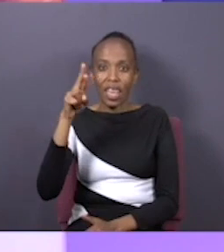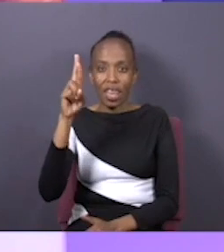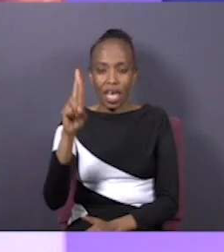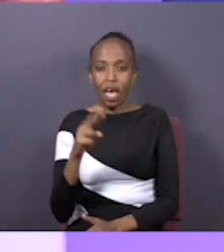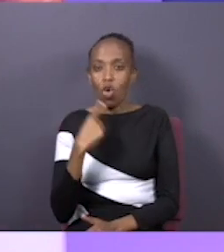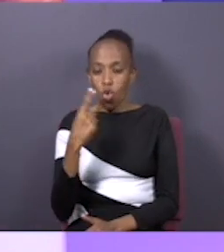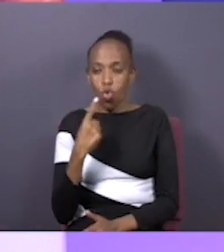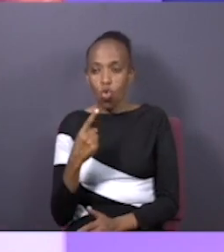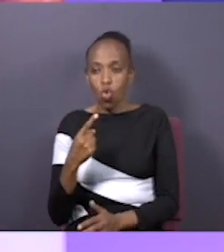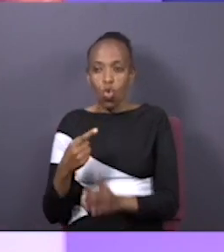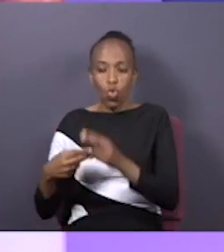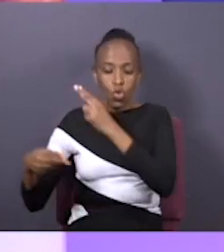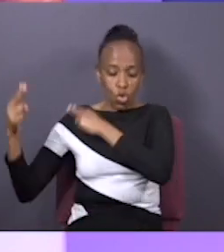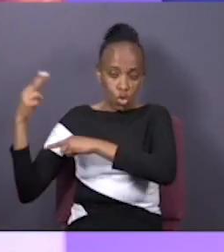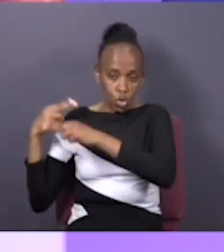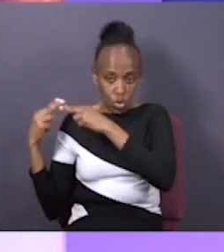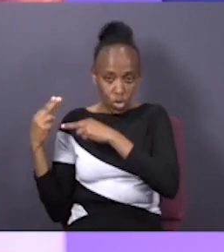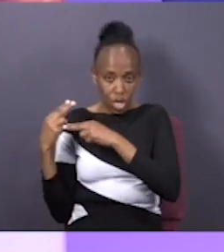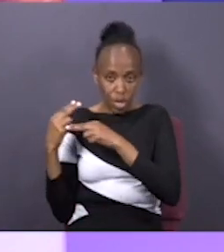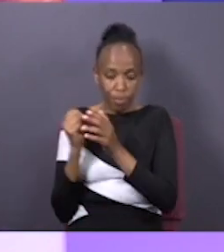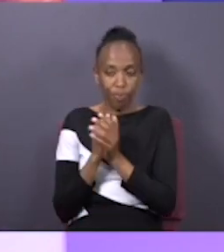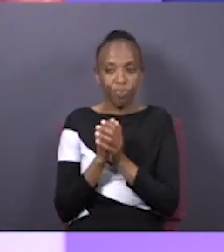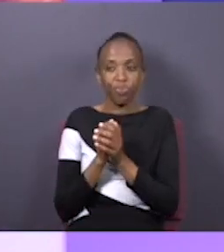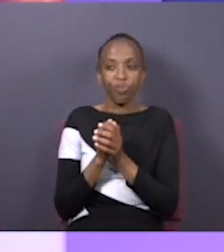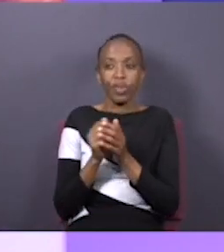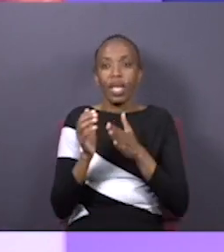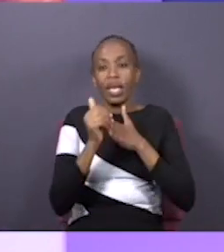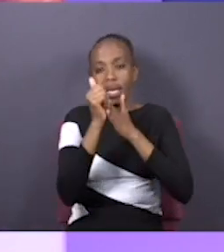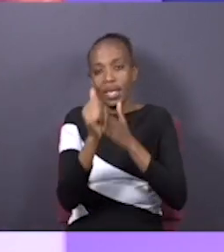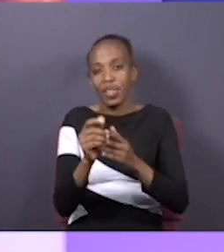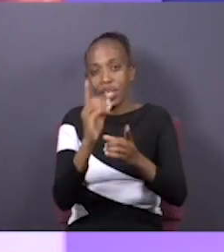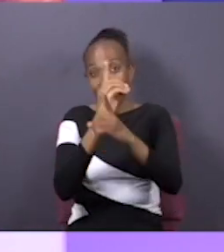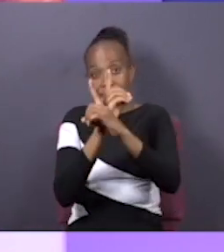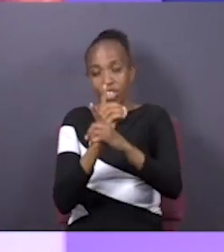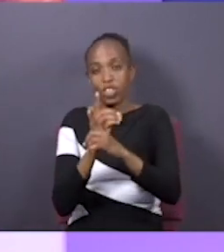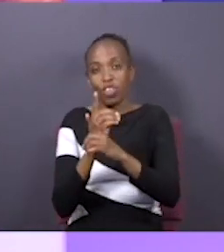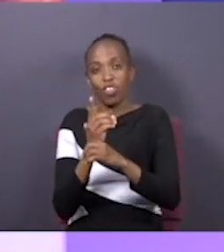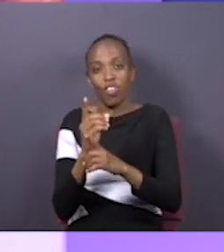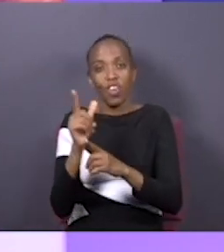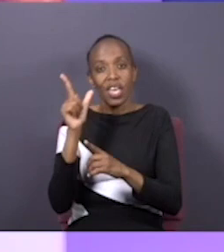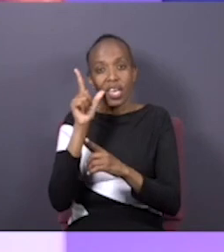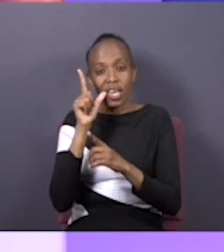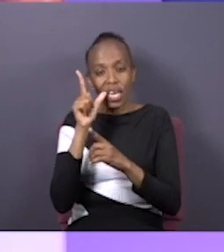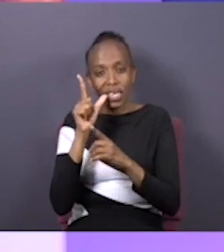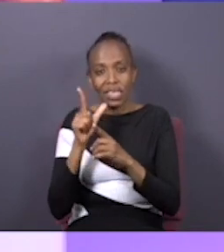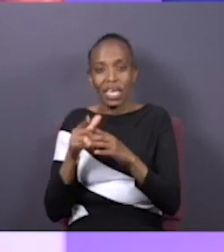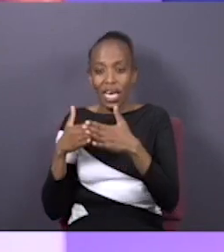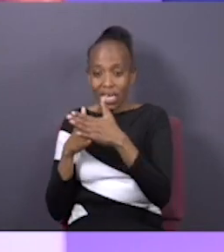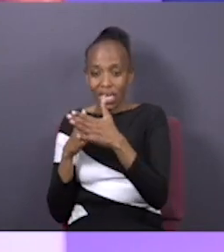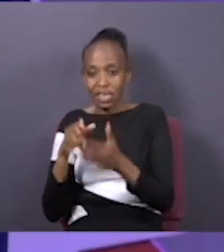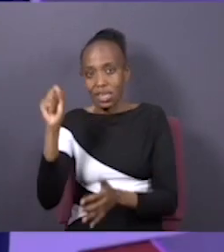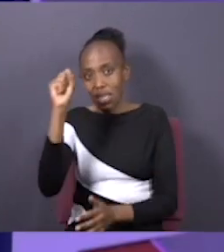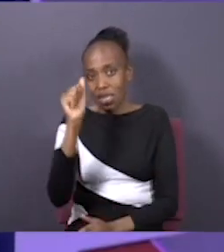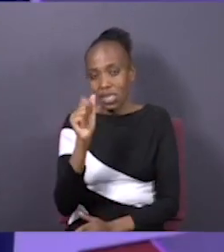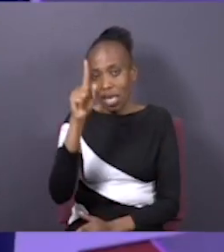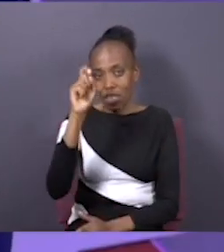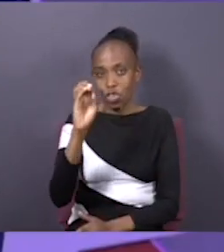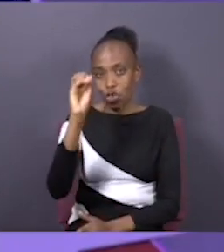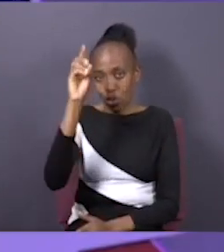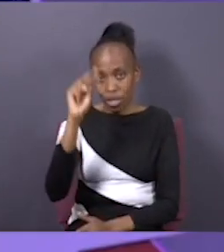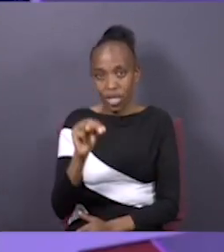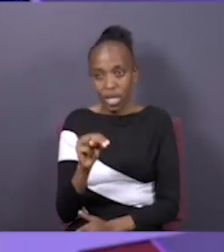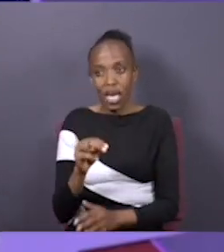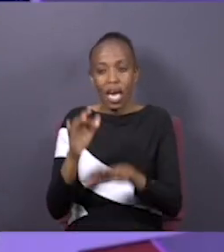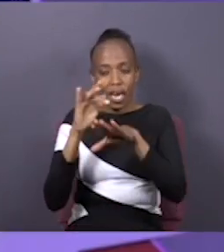medieval histories and romances, led the defense of Britain against Saxon invaders. There is